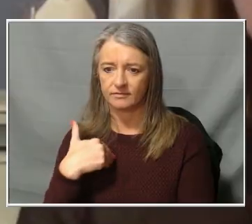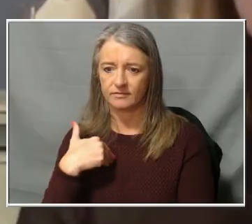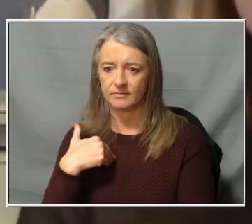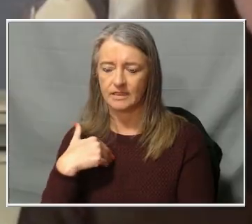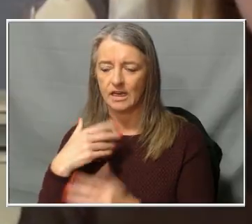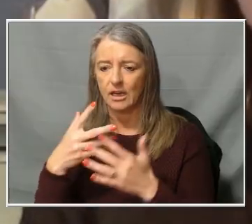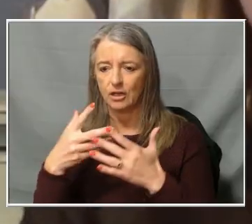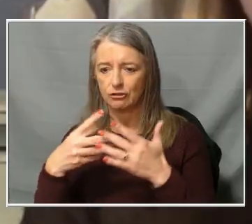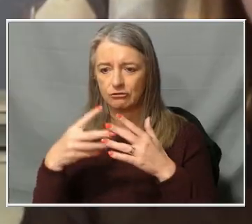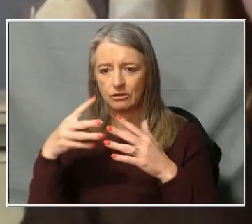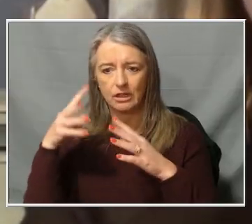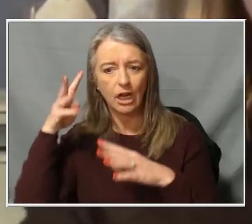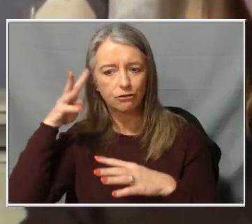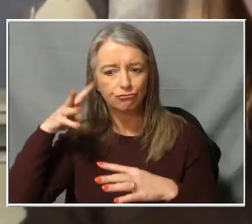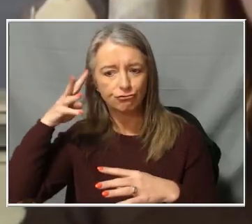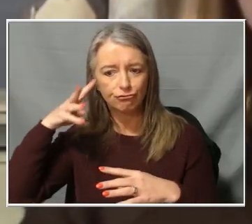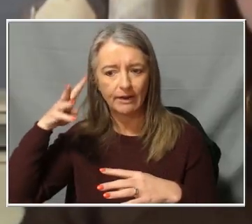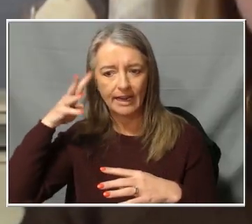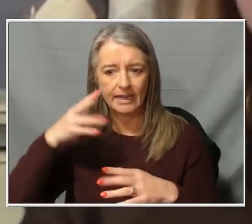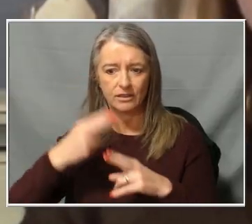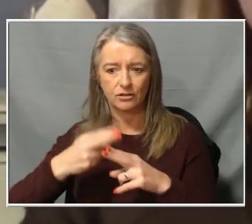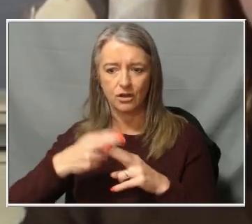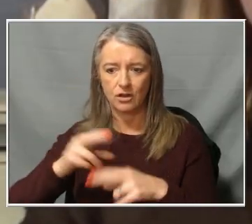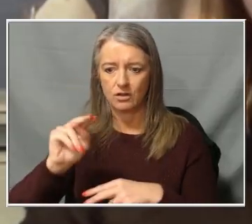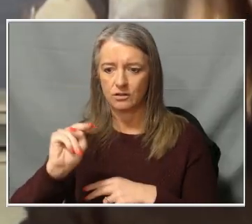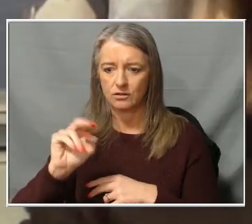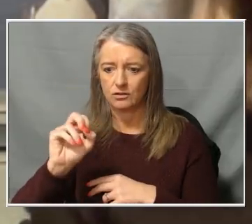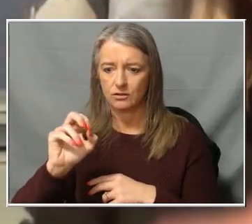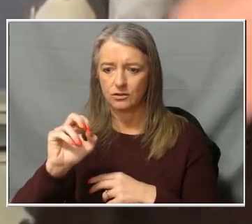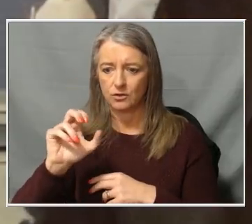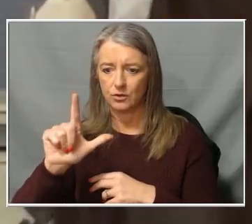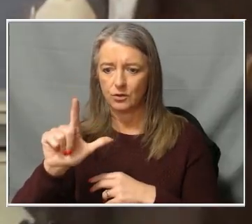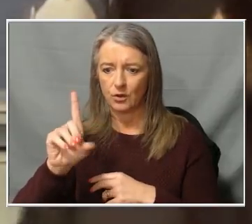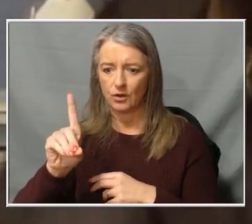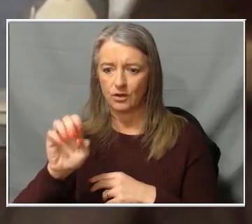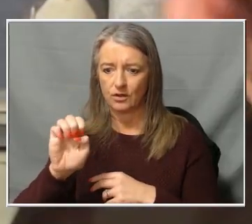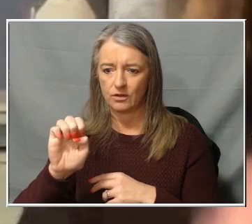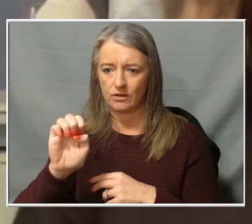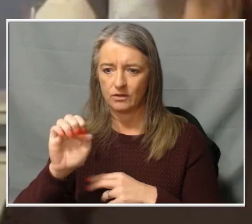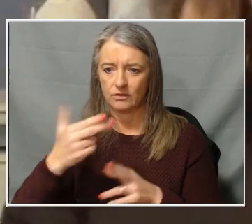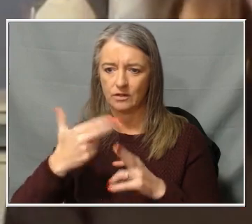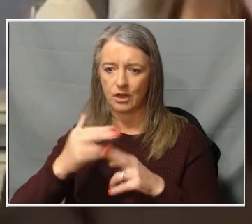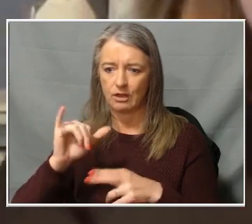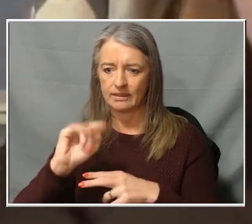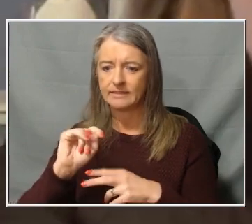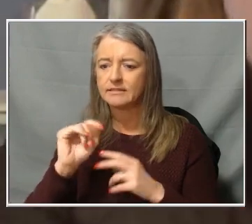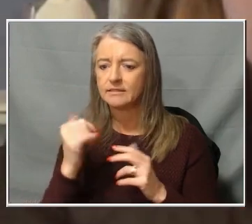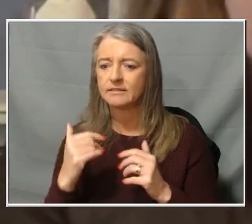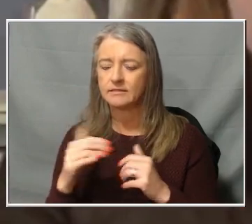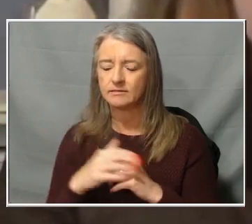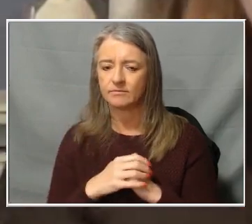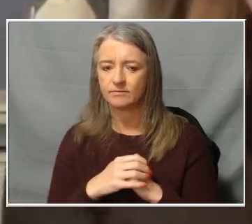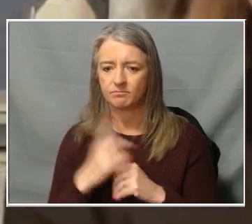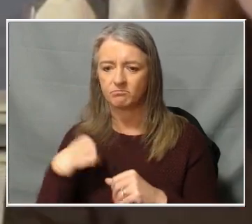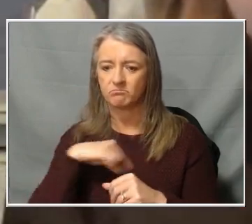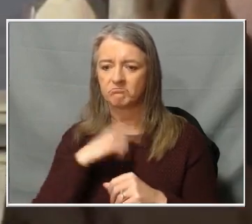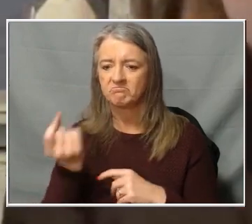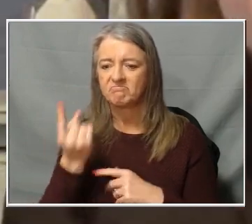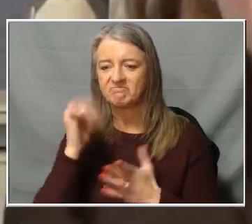drain. That's what she calls her noodle. So, but that's a term we can